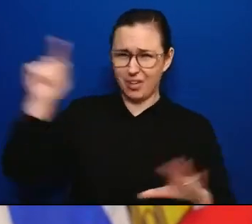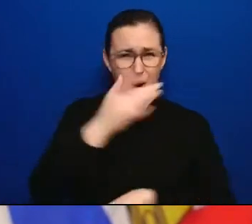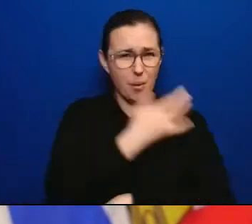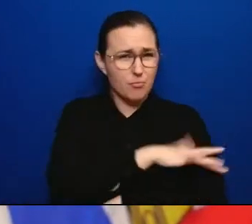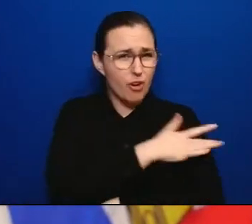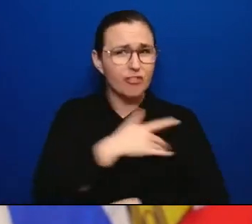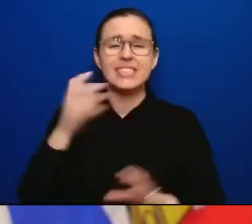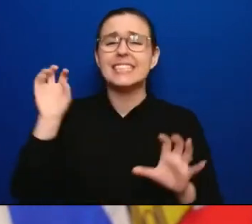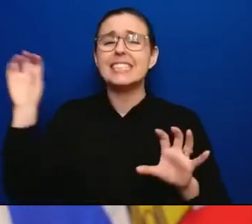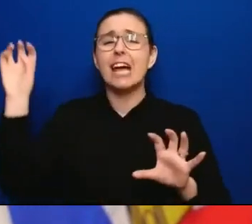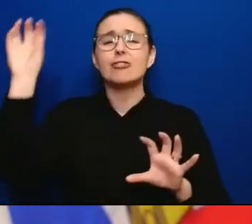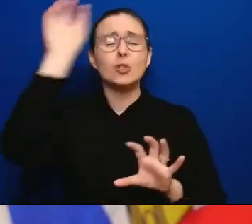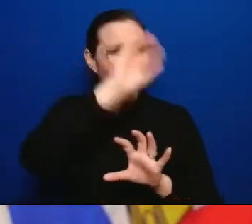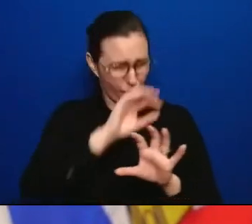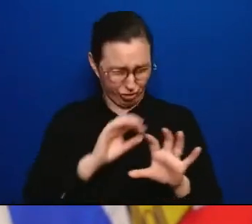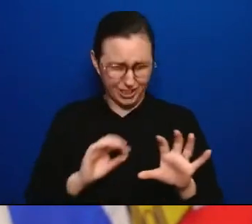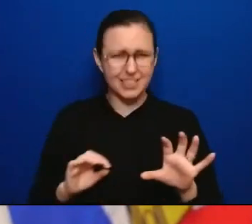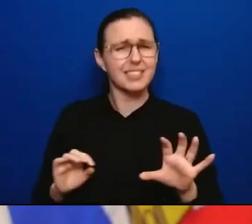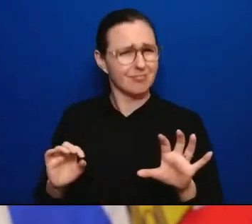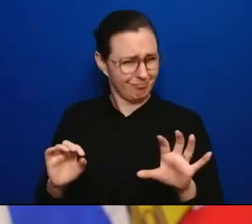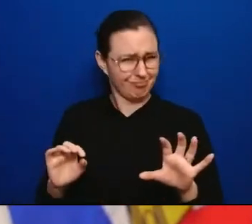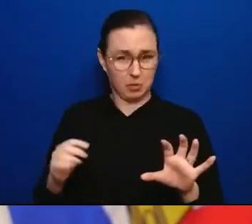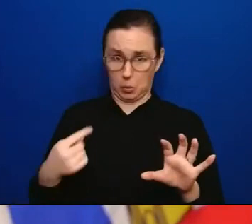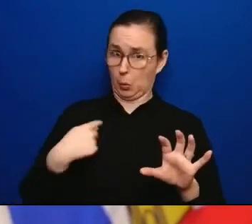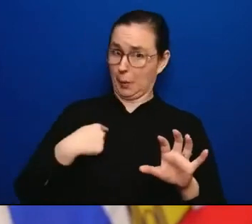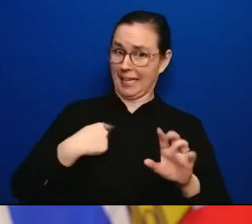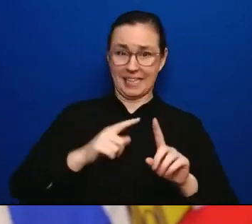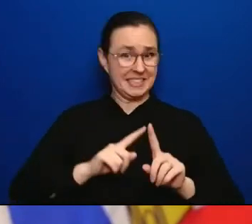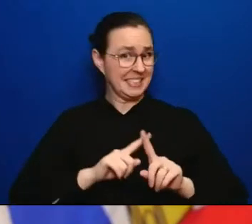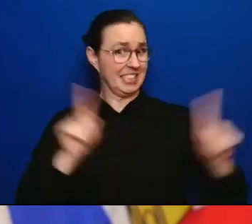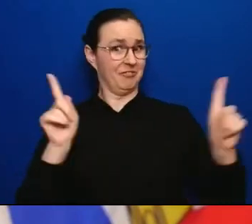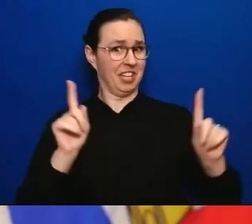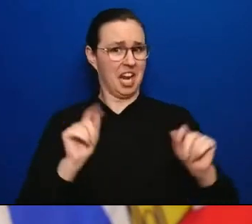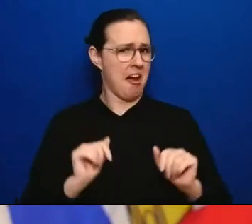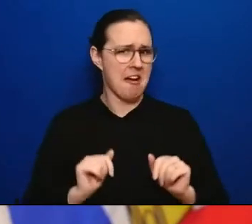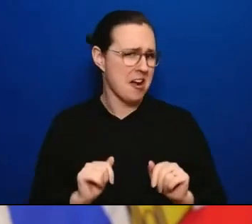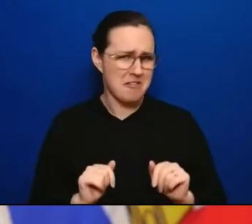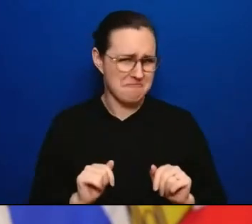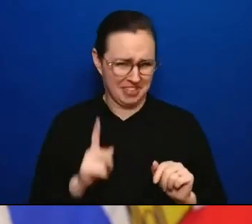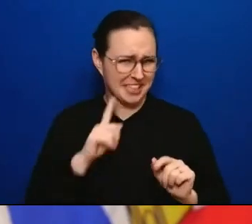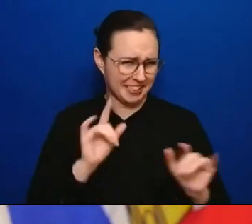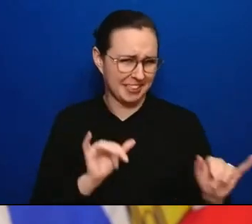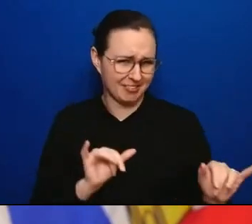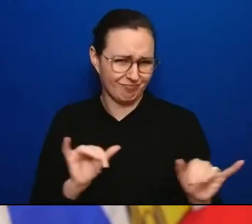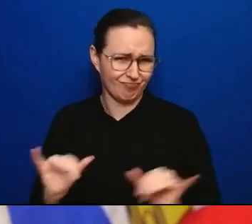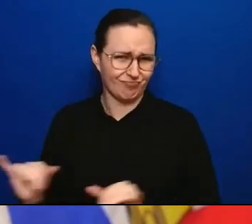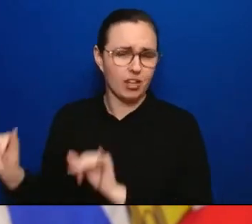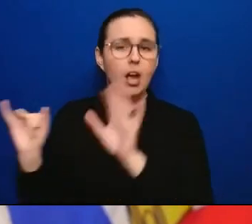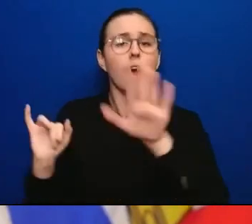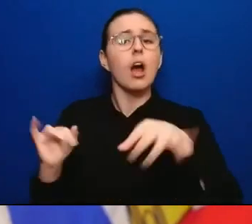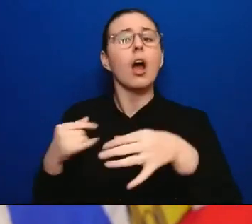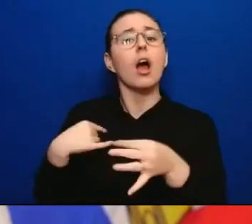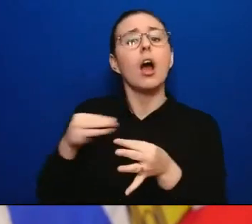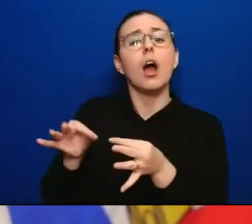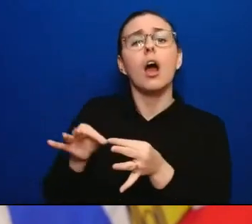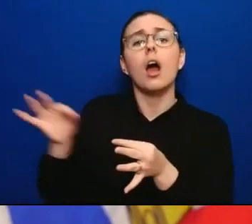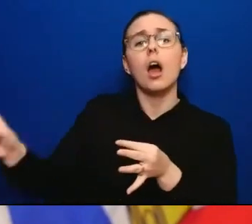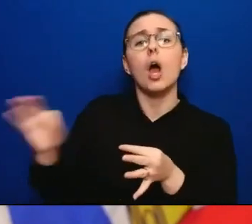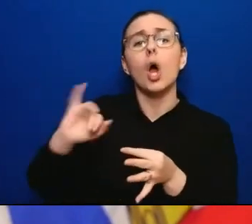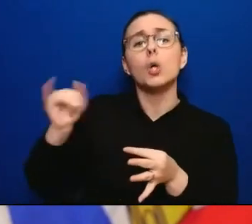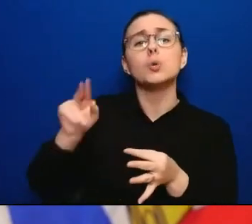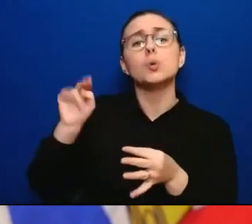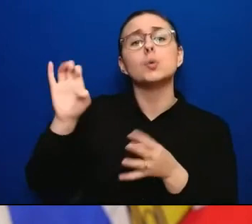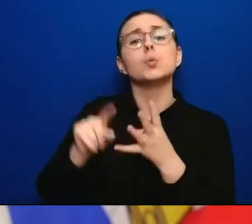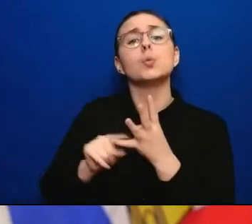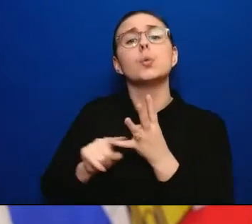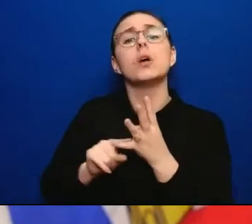what I've said very clearly from the beginning, that I was extending it to June 30th and that we would reevaluate as we go about when it's